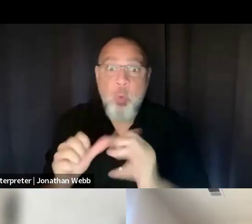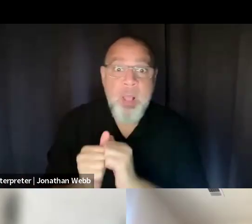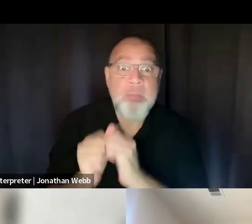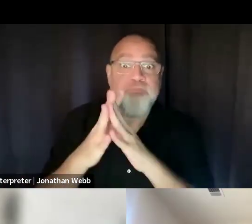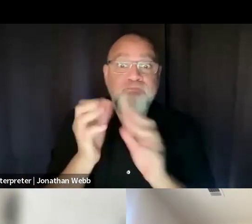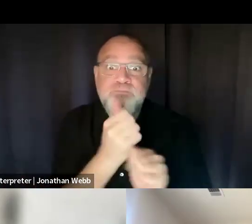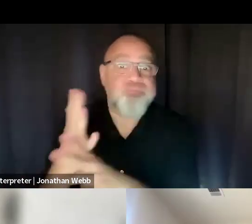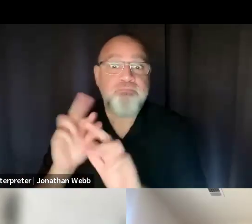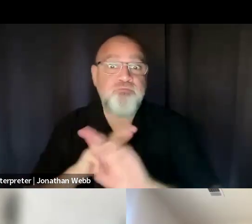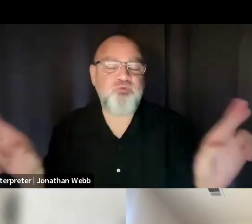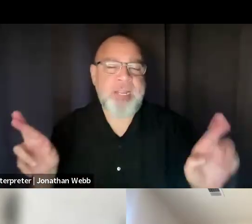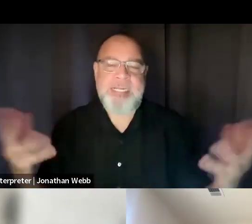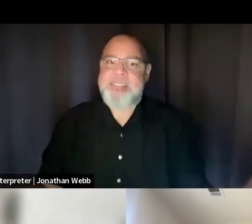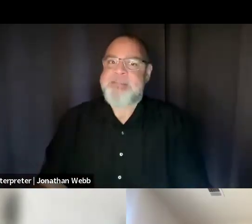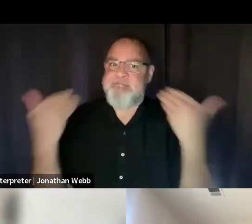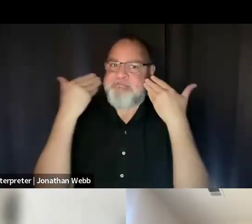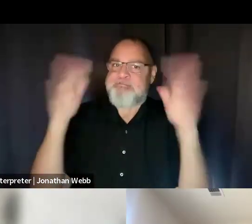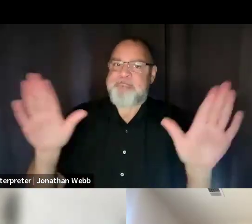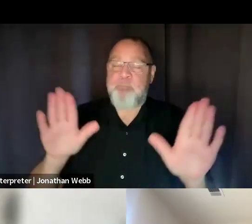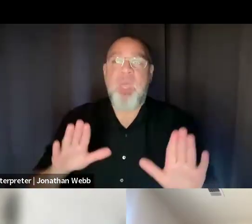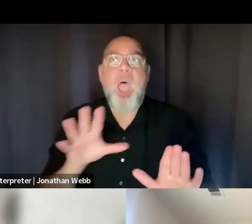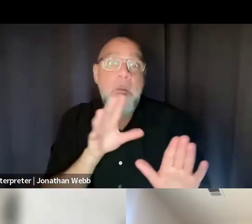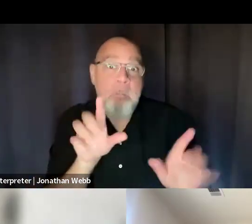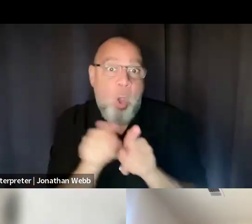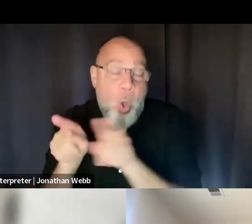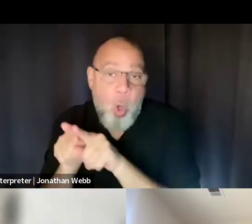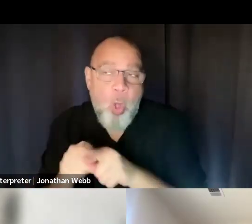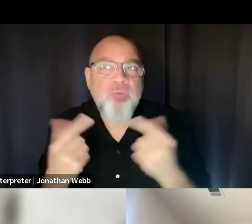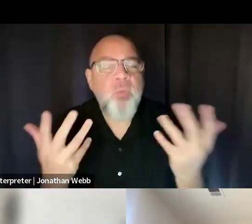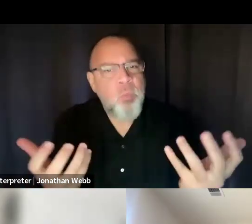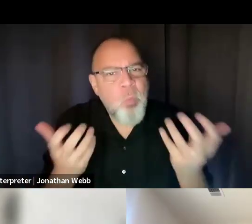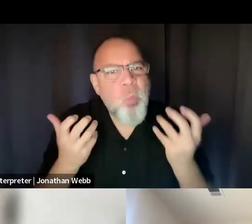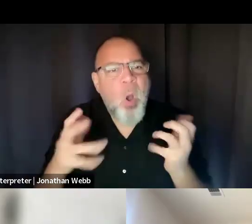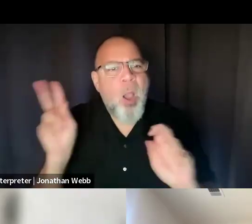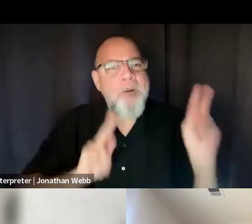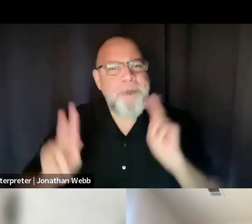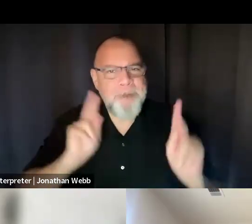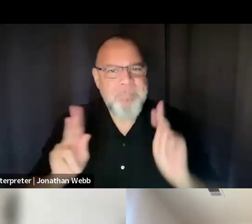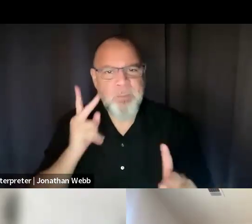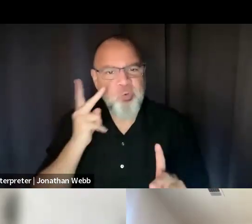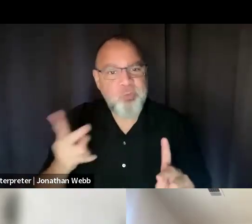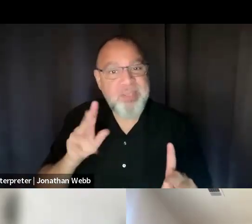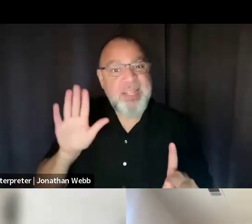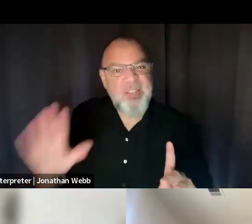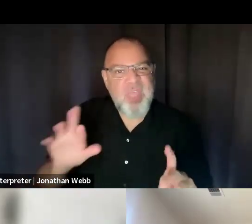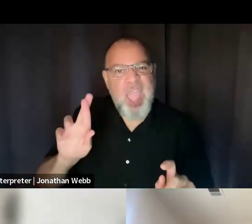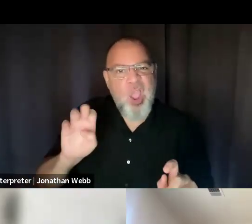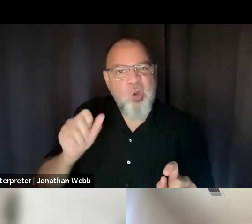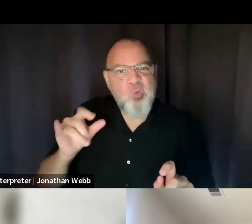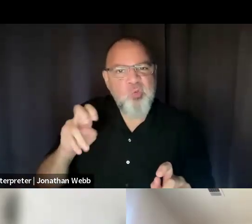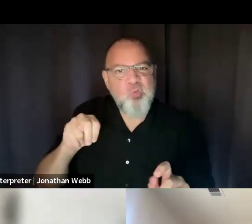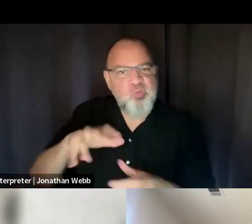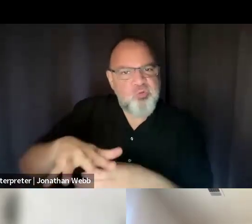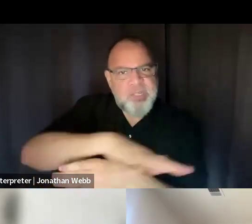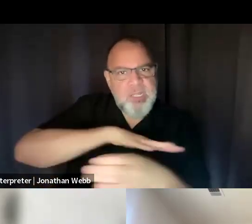in terms of mapping, would love to just be able for individuals to kind of see in their region what they might qualify